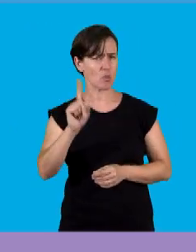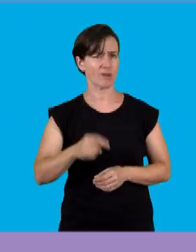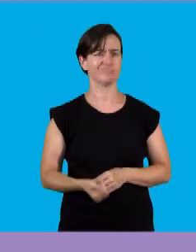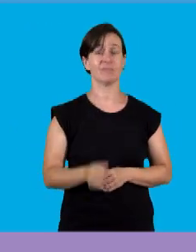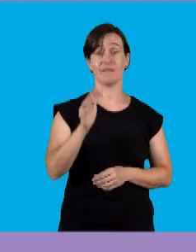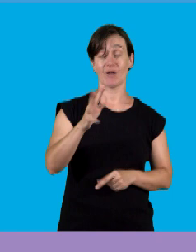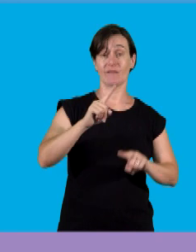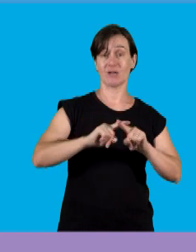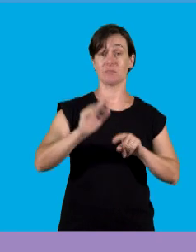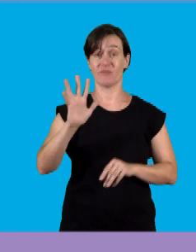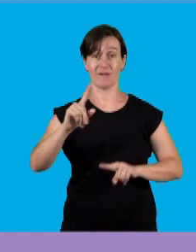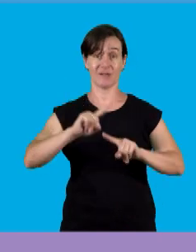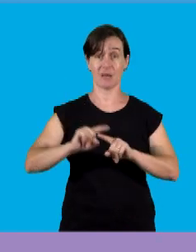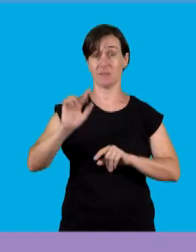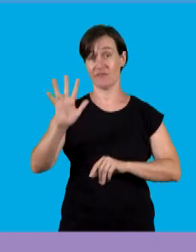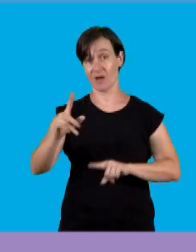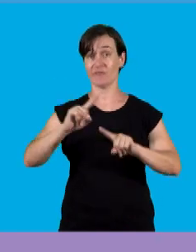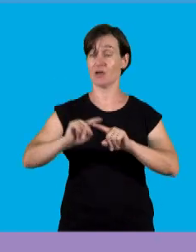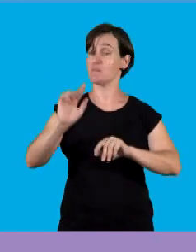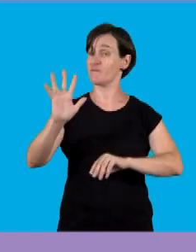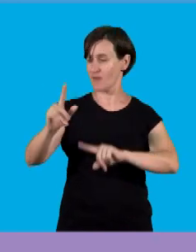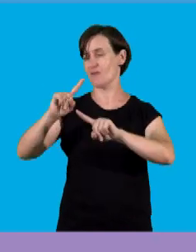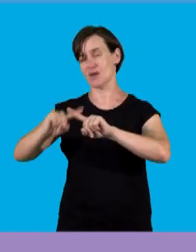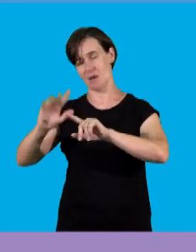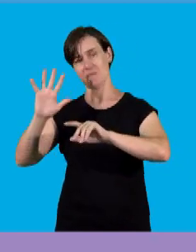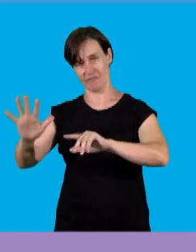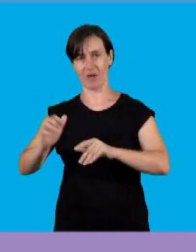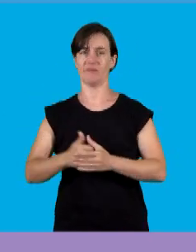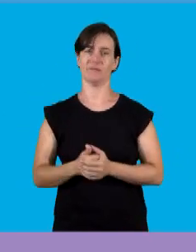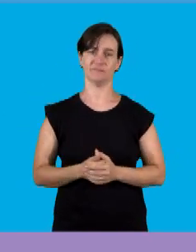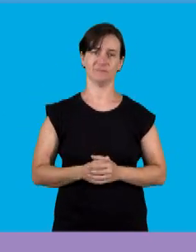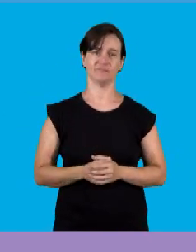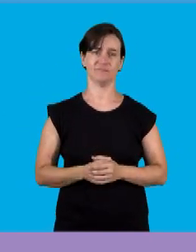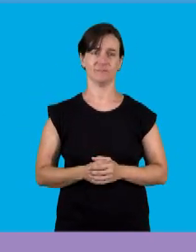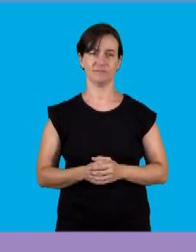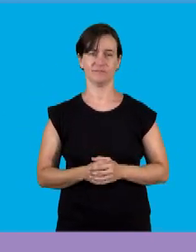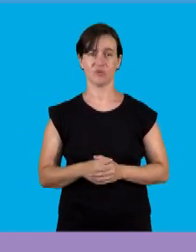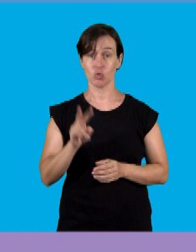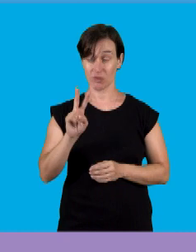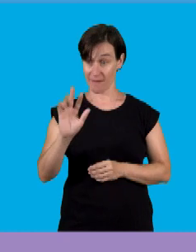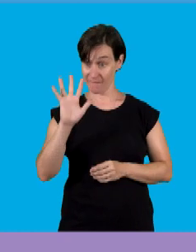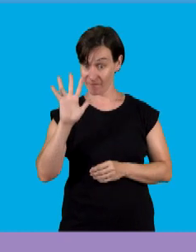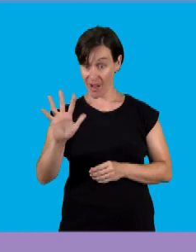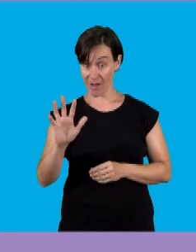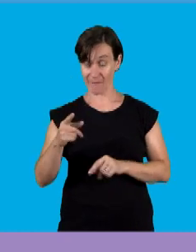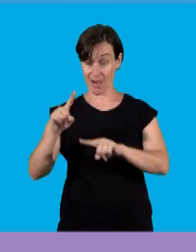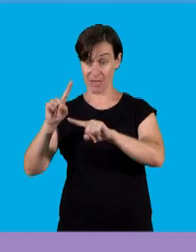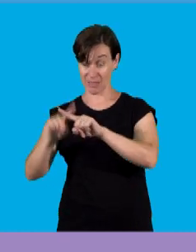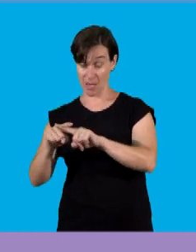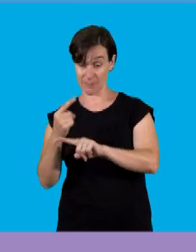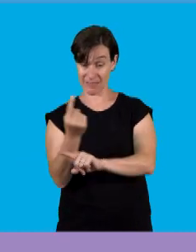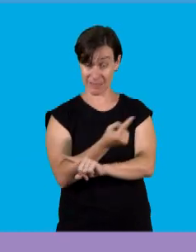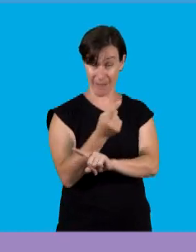5? That is going to be 5 times 5 times 5 times 5 times 5, because here 5 is multiplied